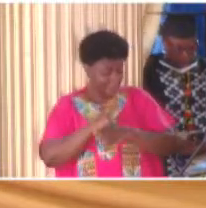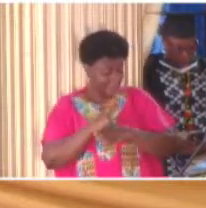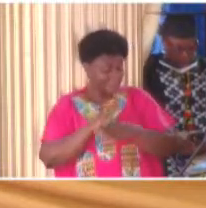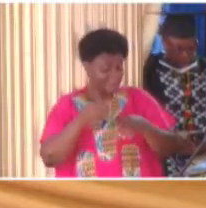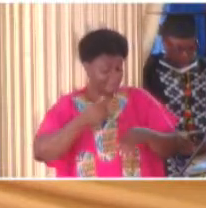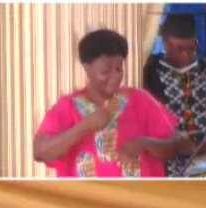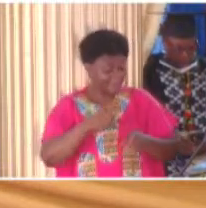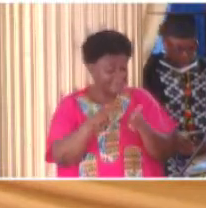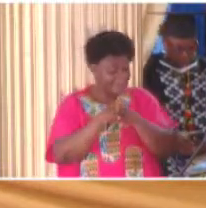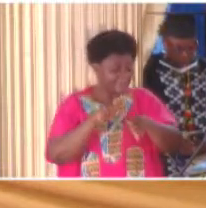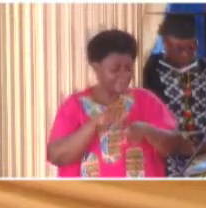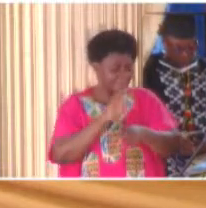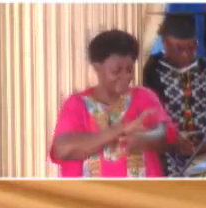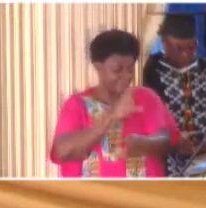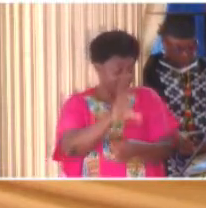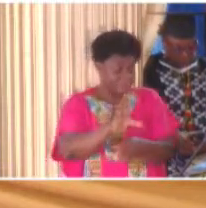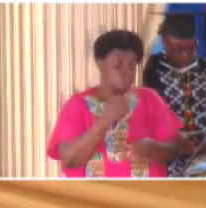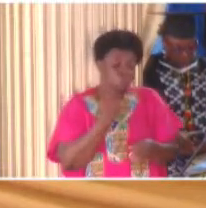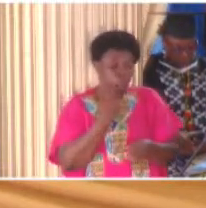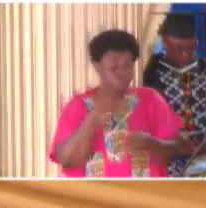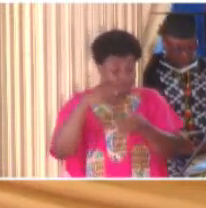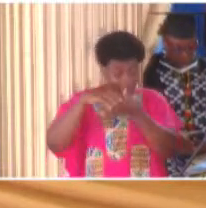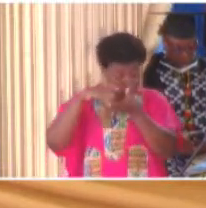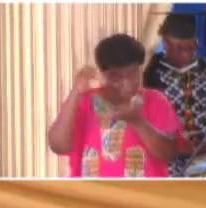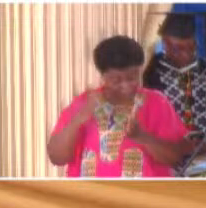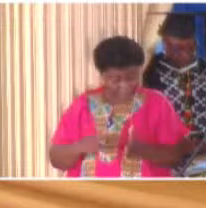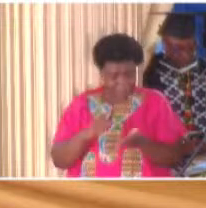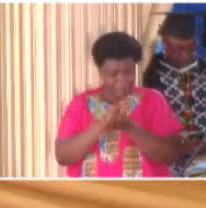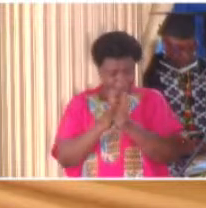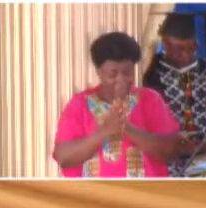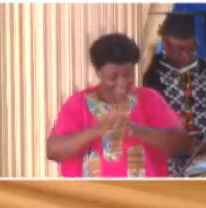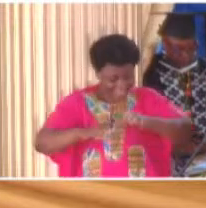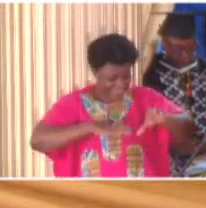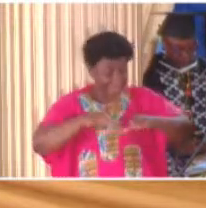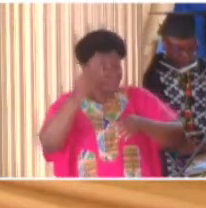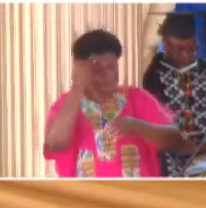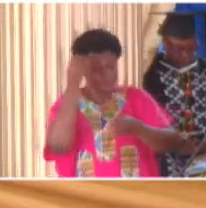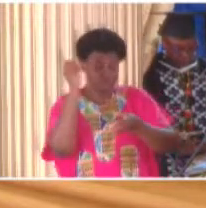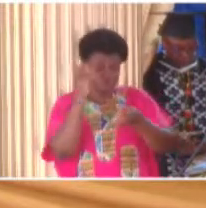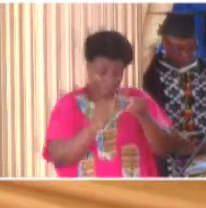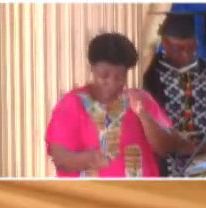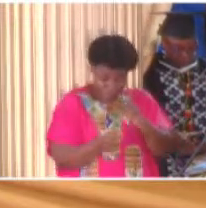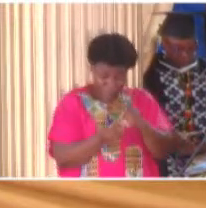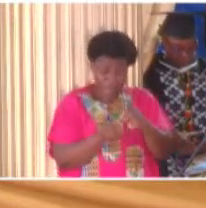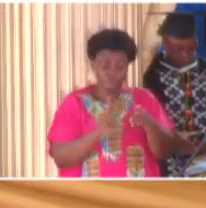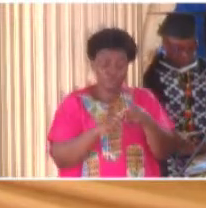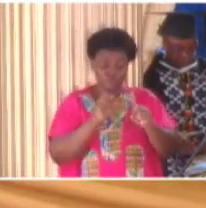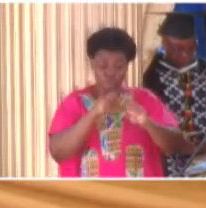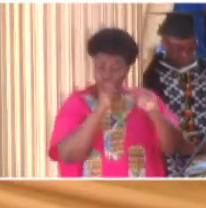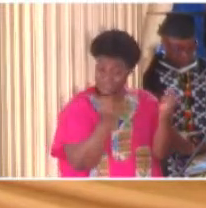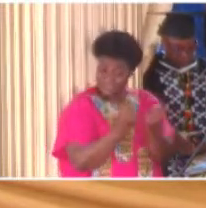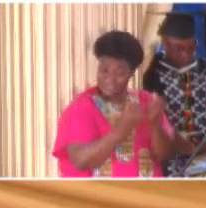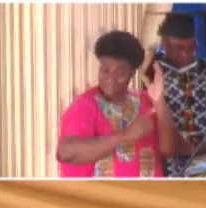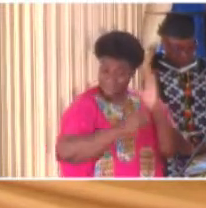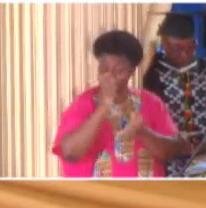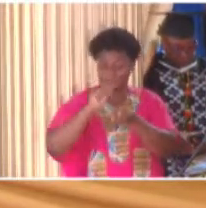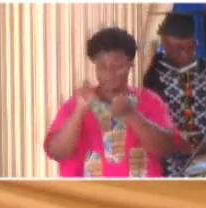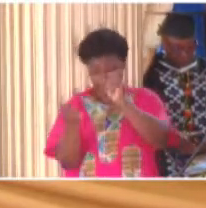our students, to become active contributors to societal development and societal change.